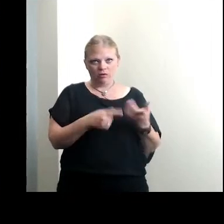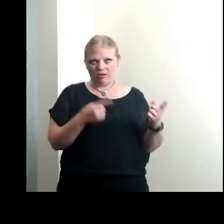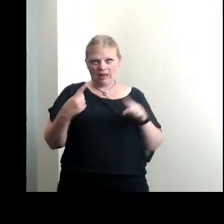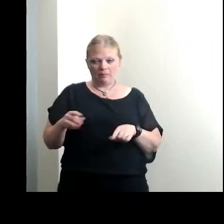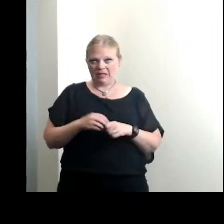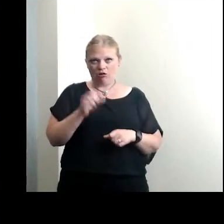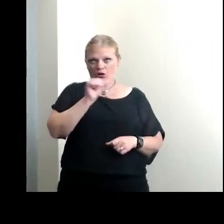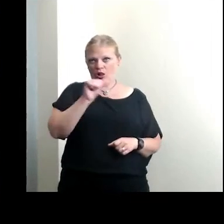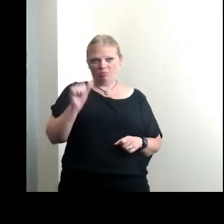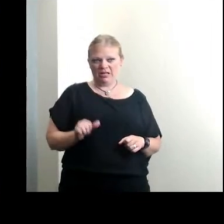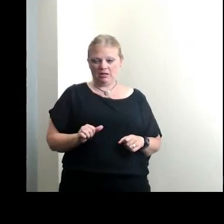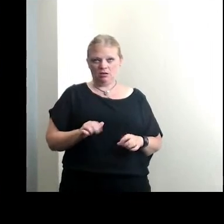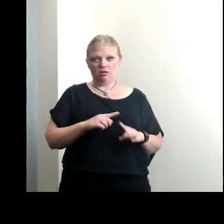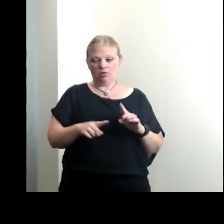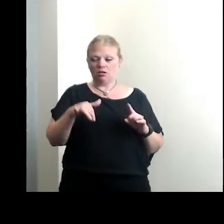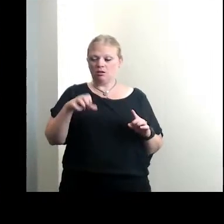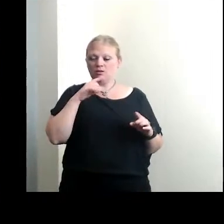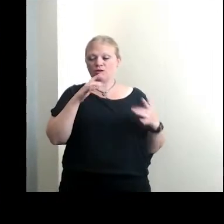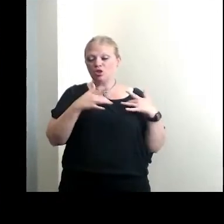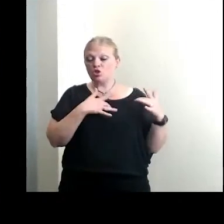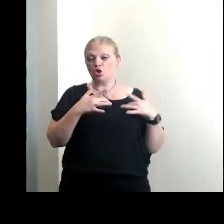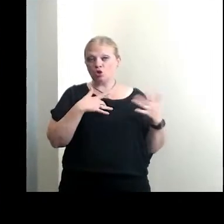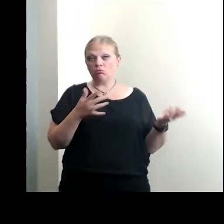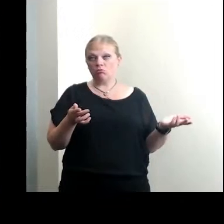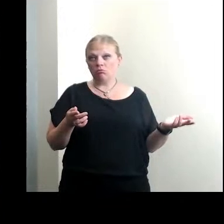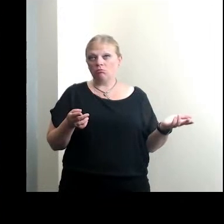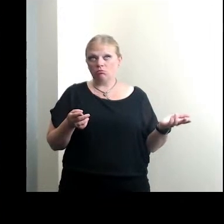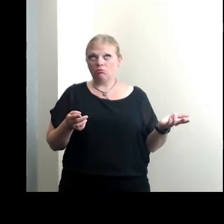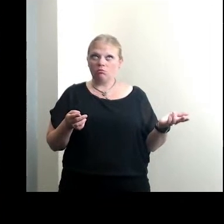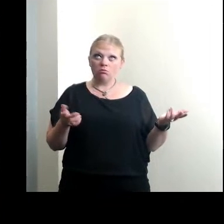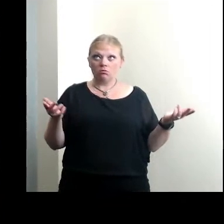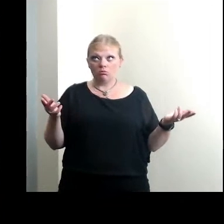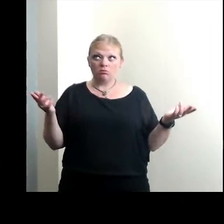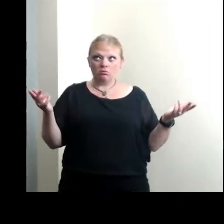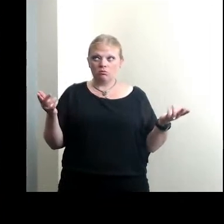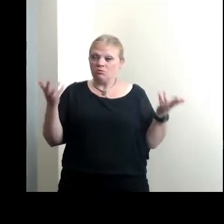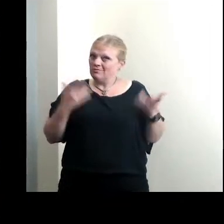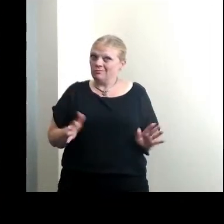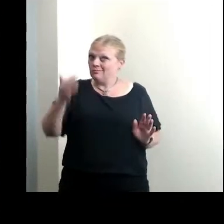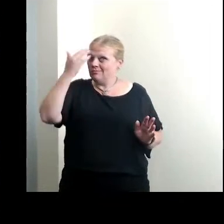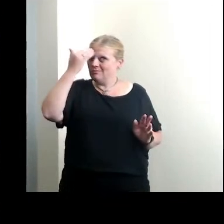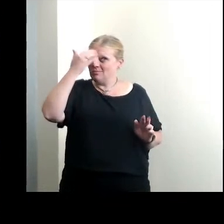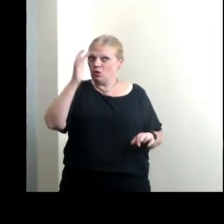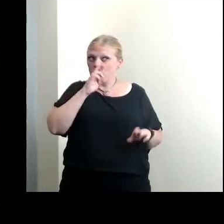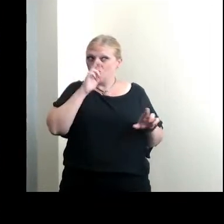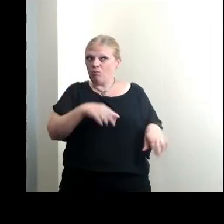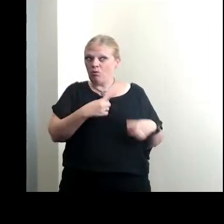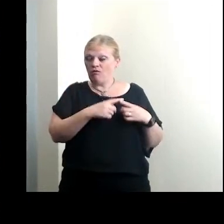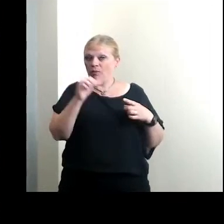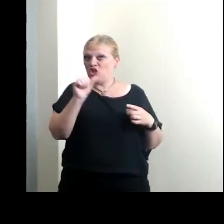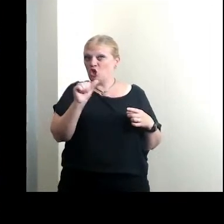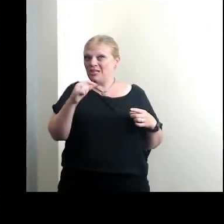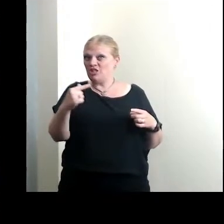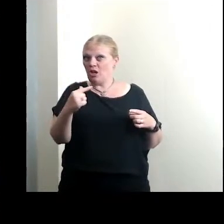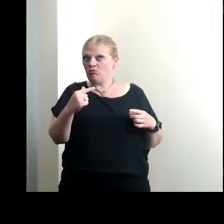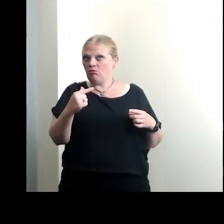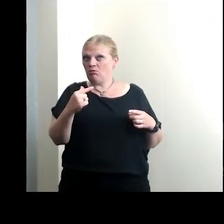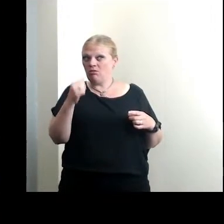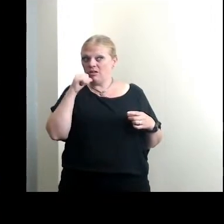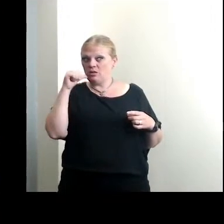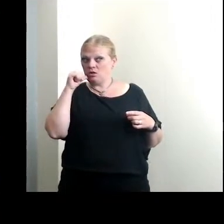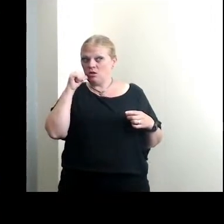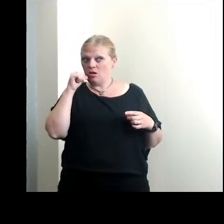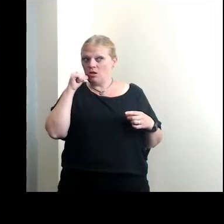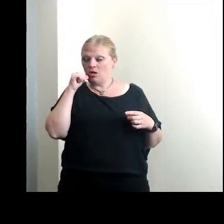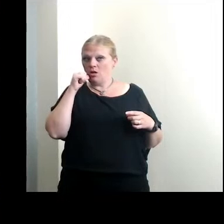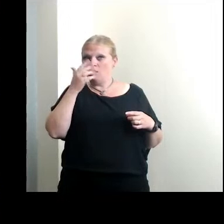in Albany. But it is a concern because, as we all know, the report from the Attorney General's office came out yesterday. It was a very